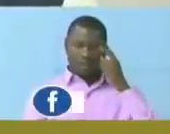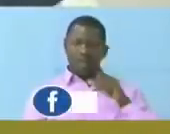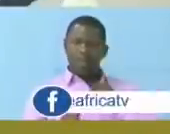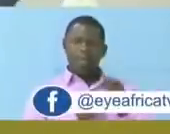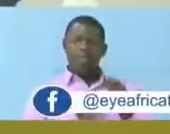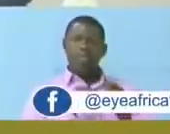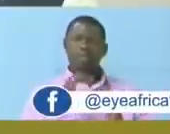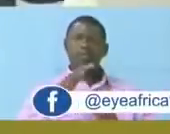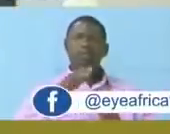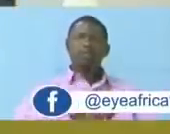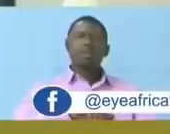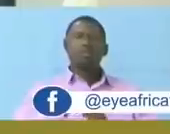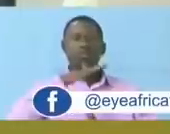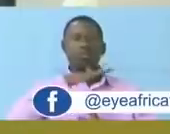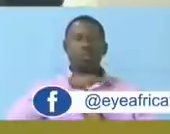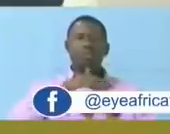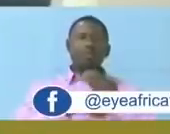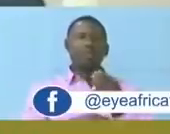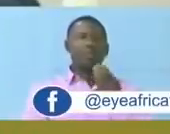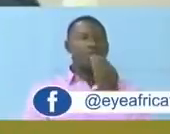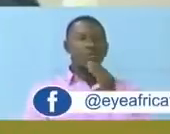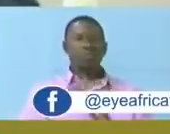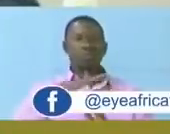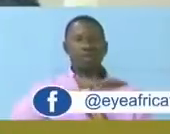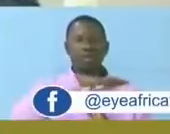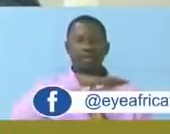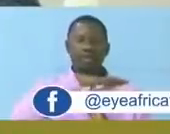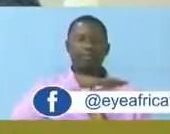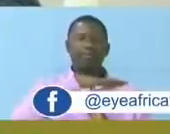stop for lunch break.